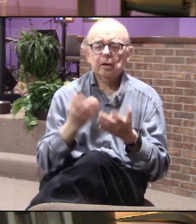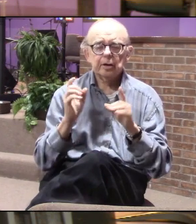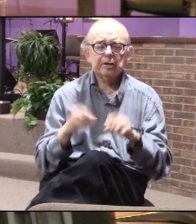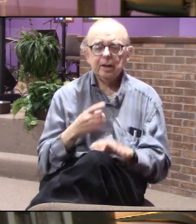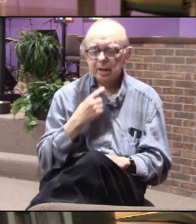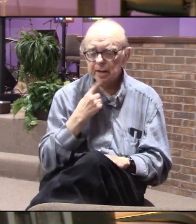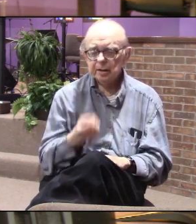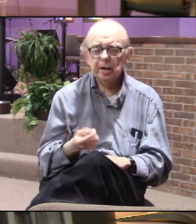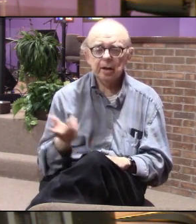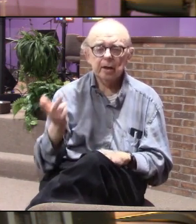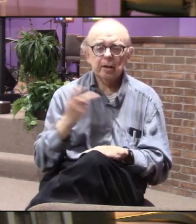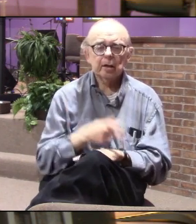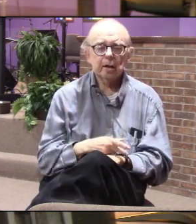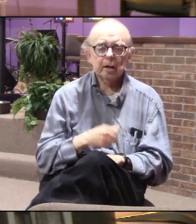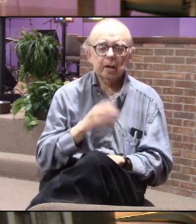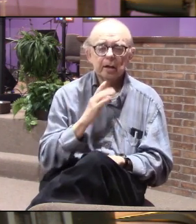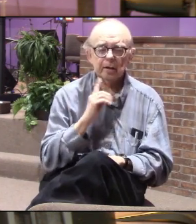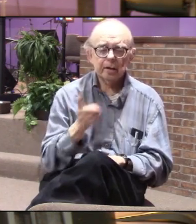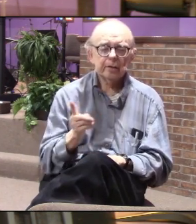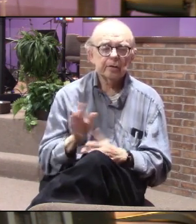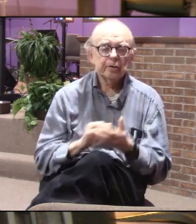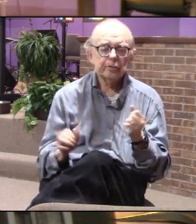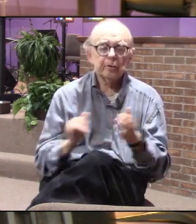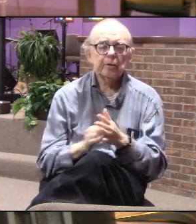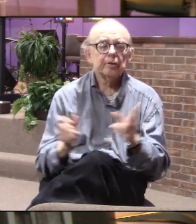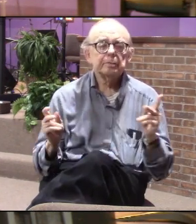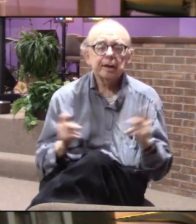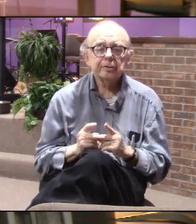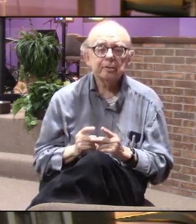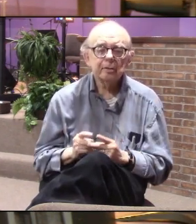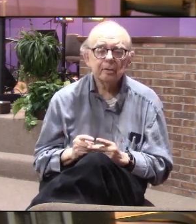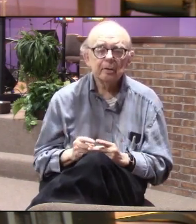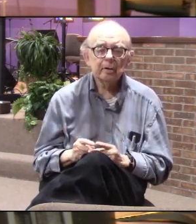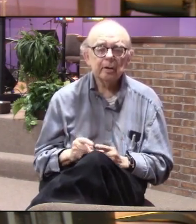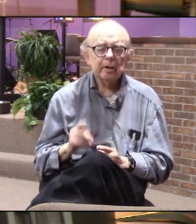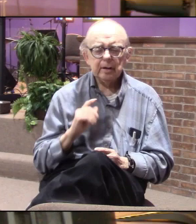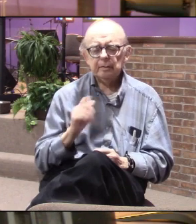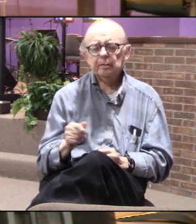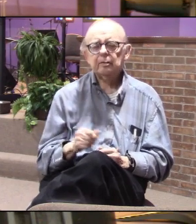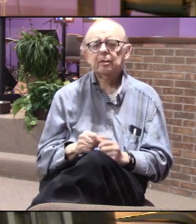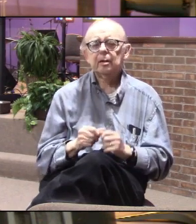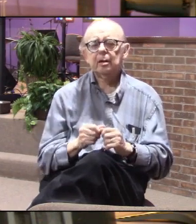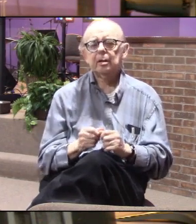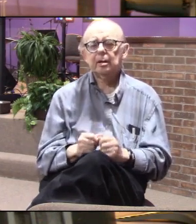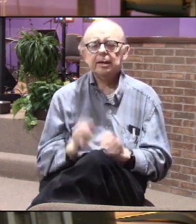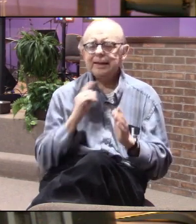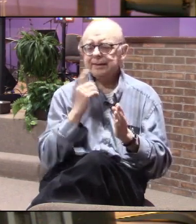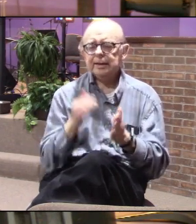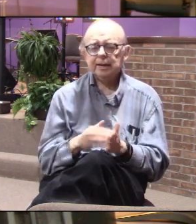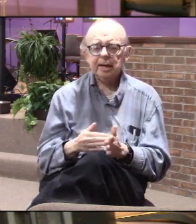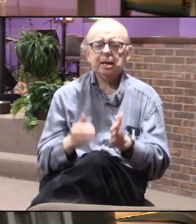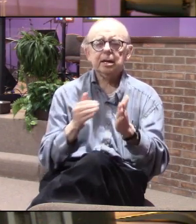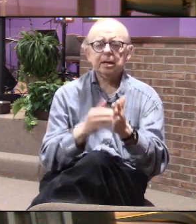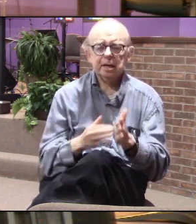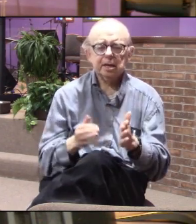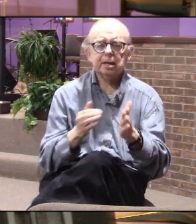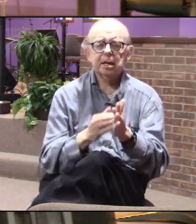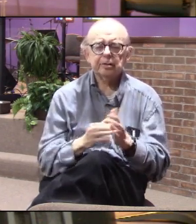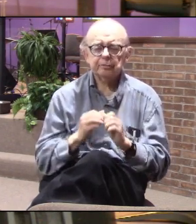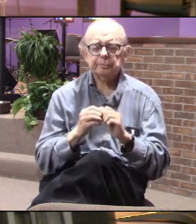say. 3 days, God says he's going to destroy this place. And you just keep repeating it and keep